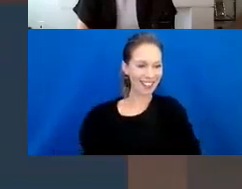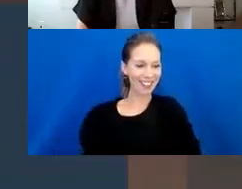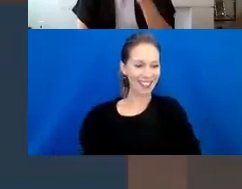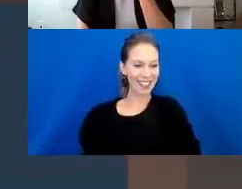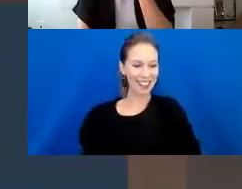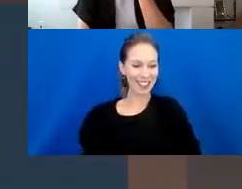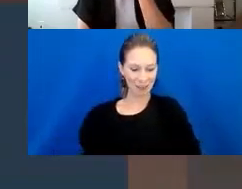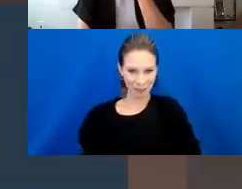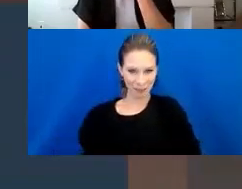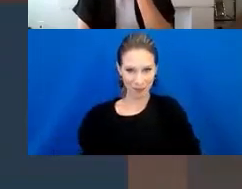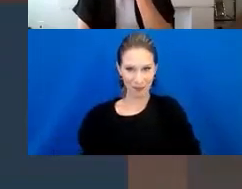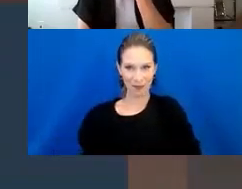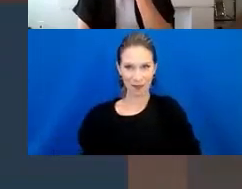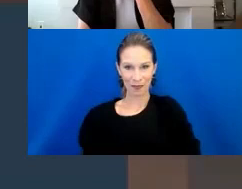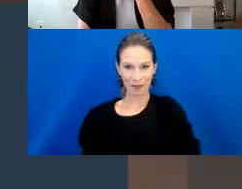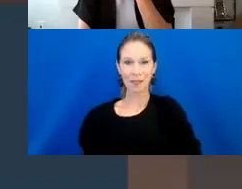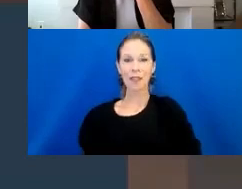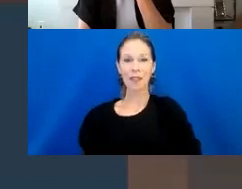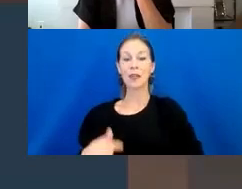will post,